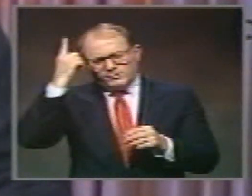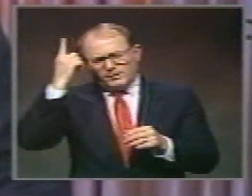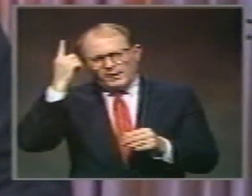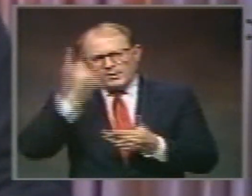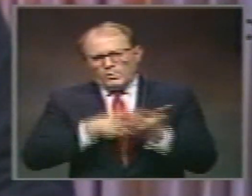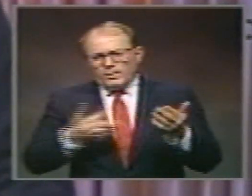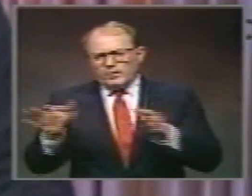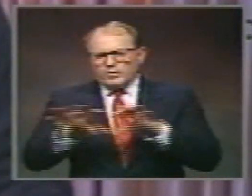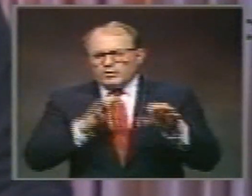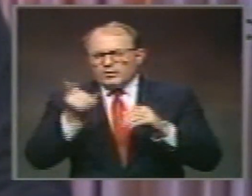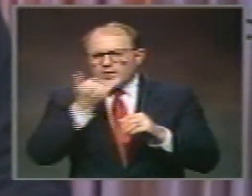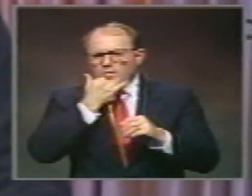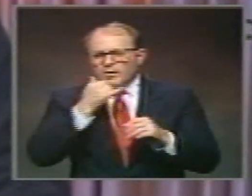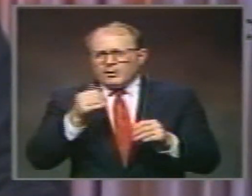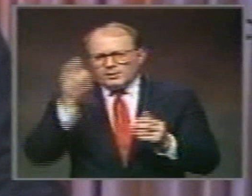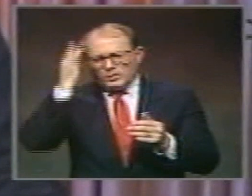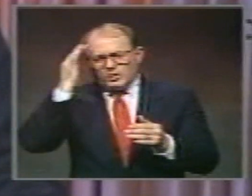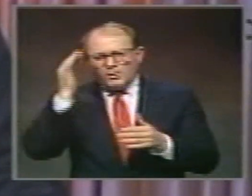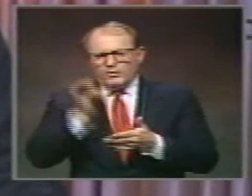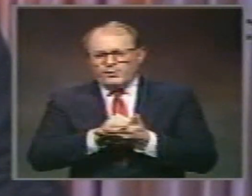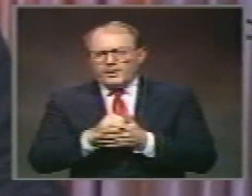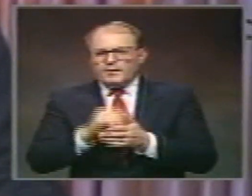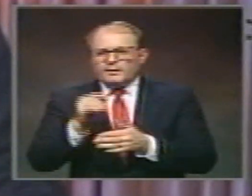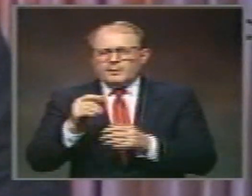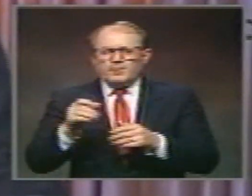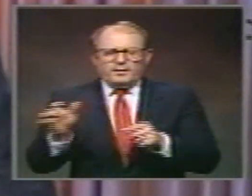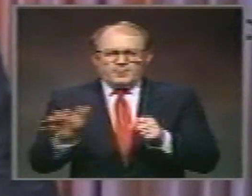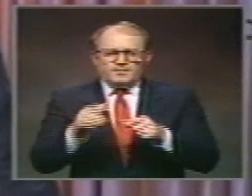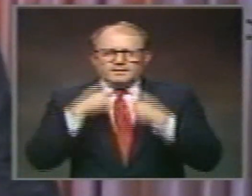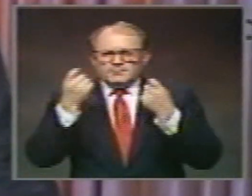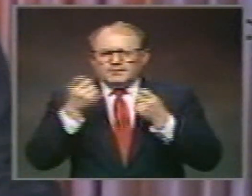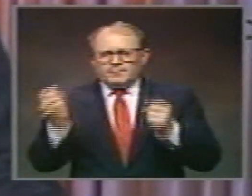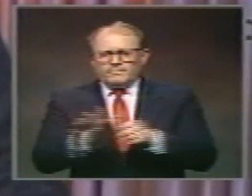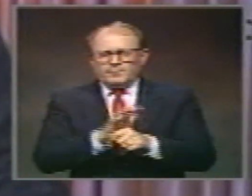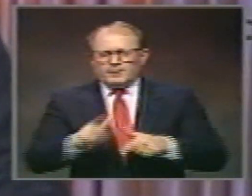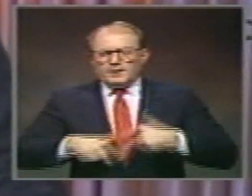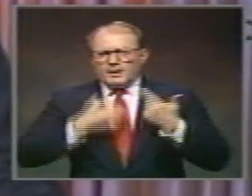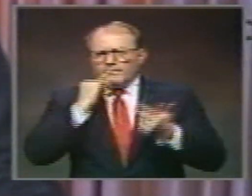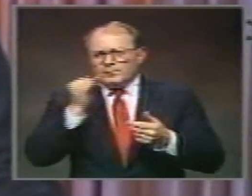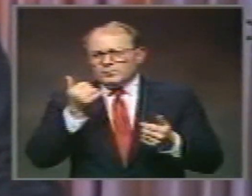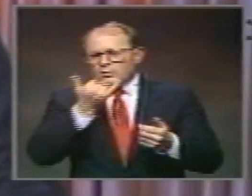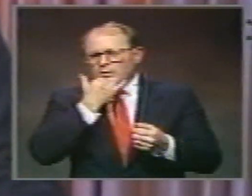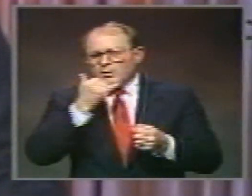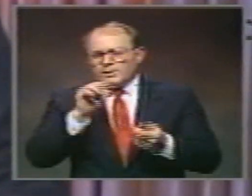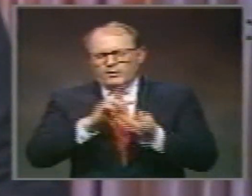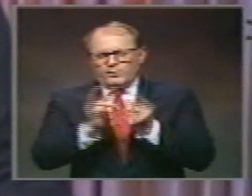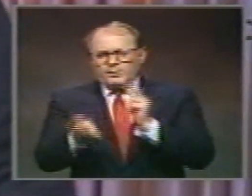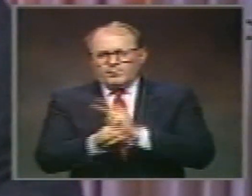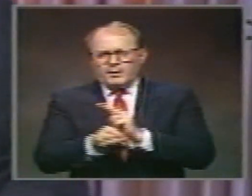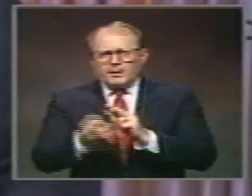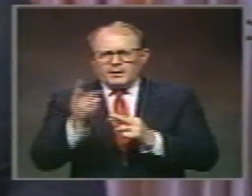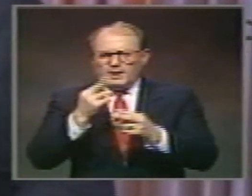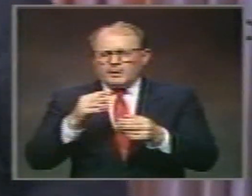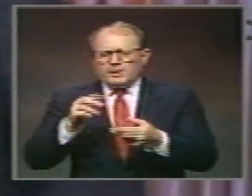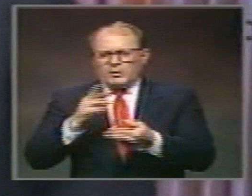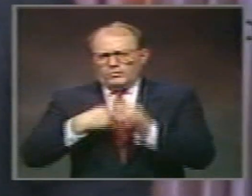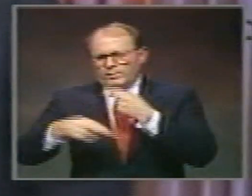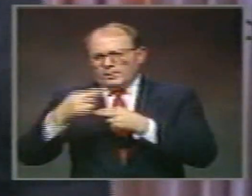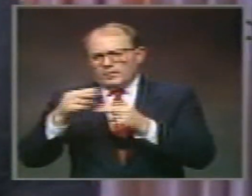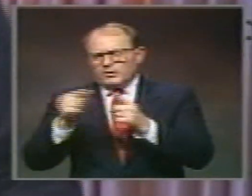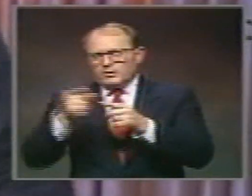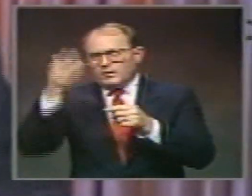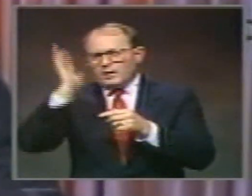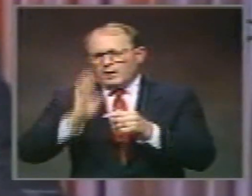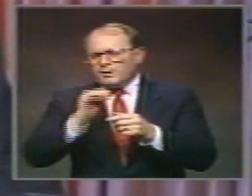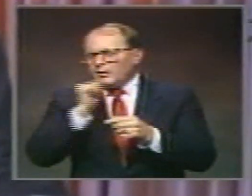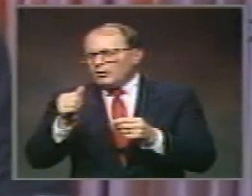an unbridled life of lust and sin. They repent and turn to God. They don't turn to Him in a